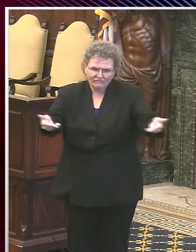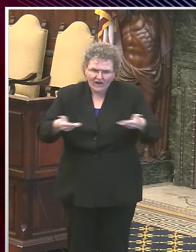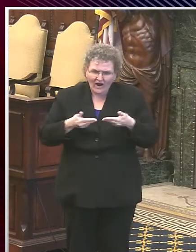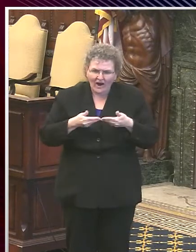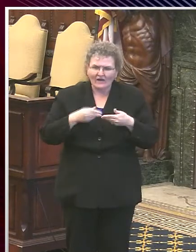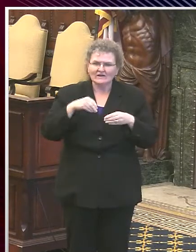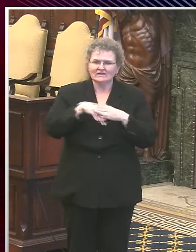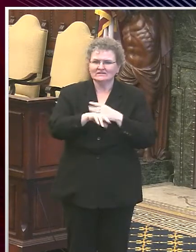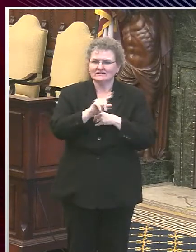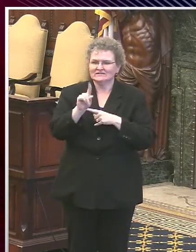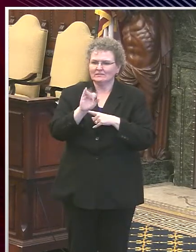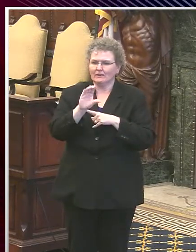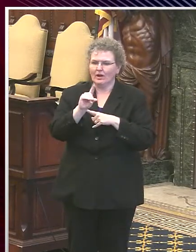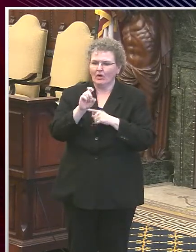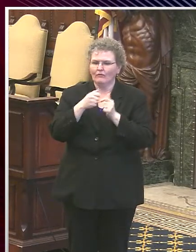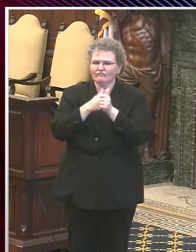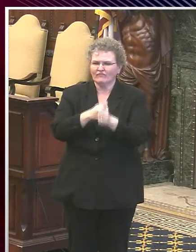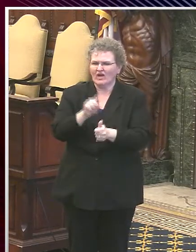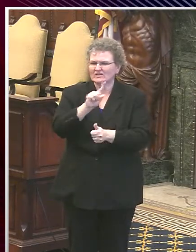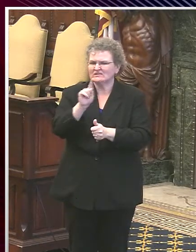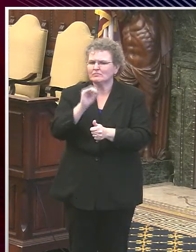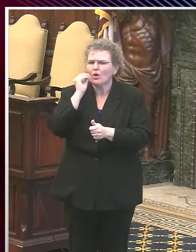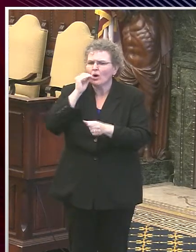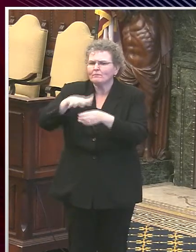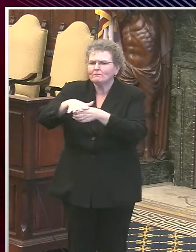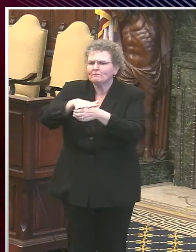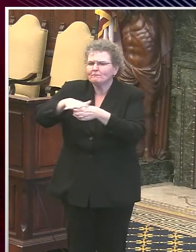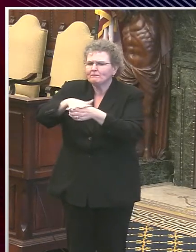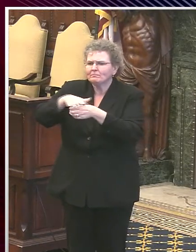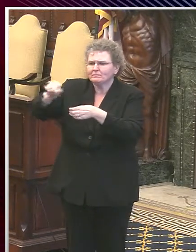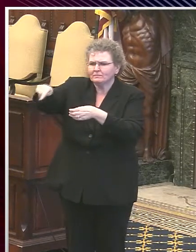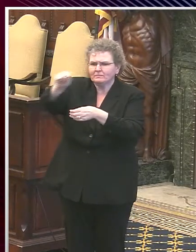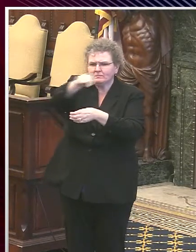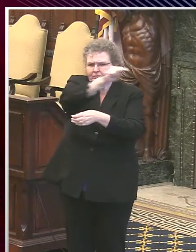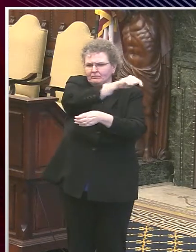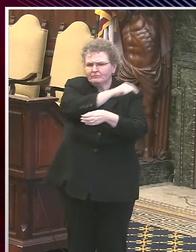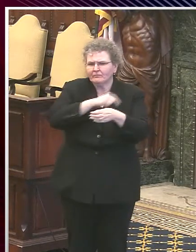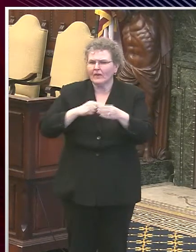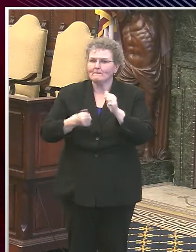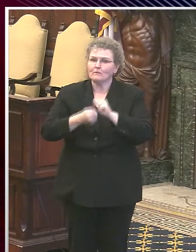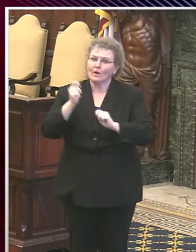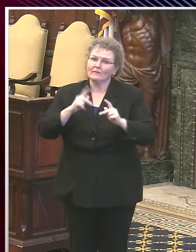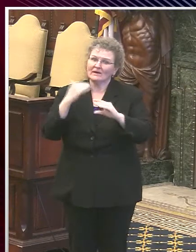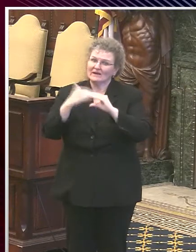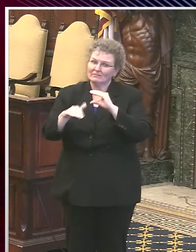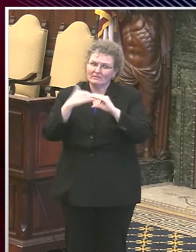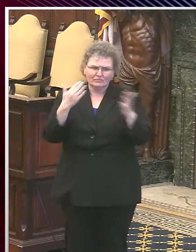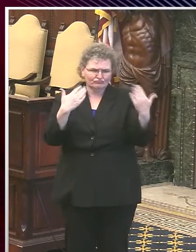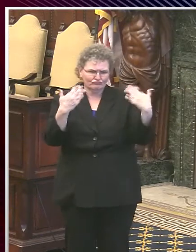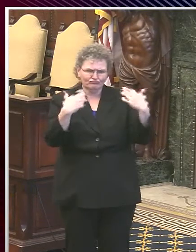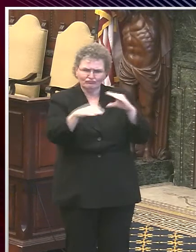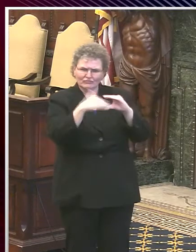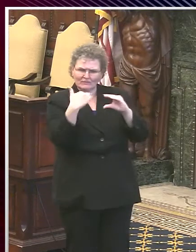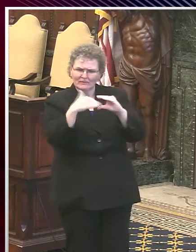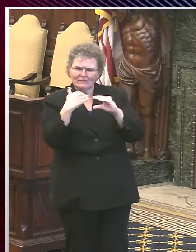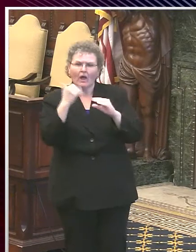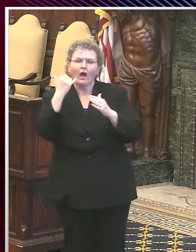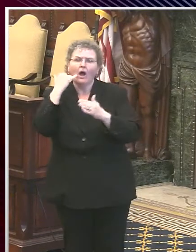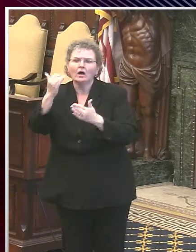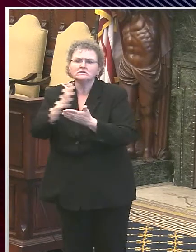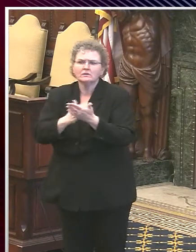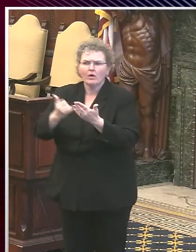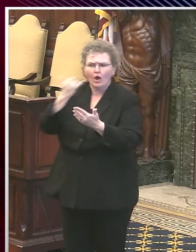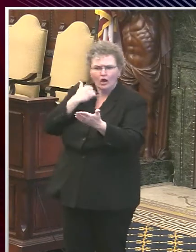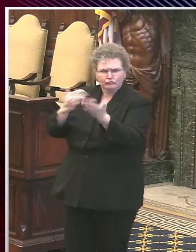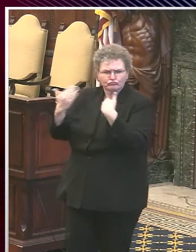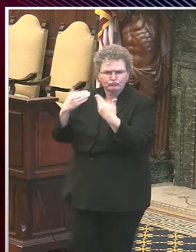codes where we've had fewer vaccines delivered so far. Most people are going to be invited by email. Some people will be invited by phone call, particularly